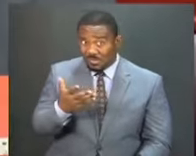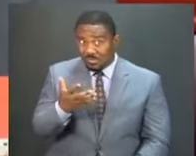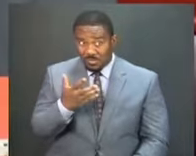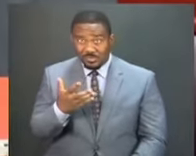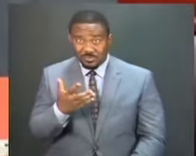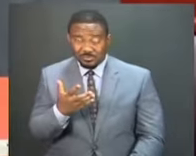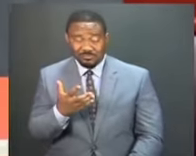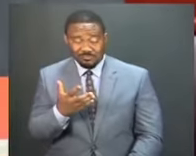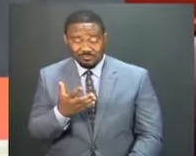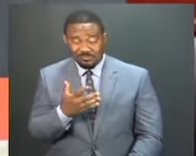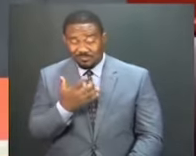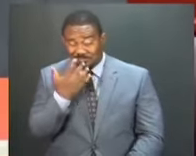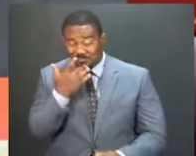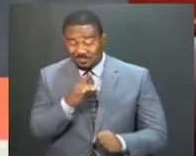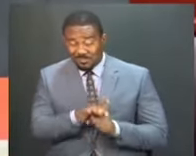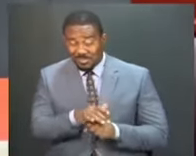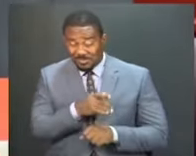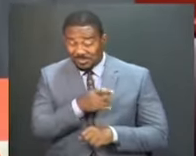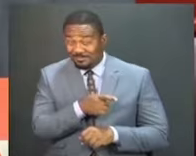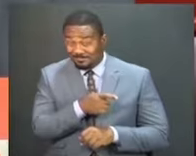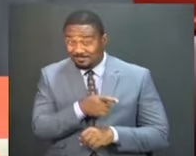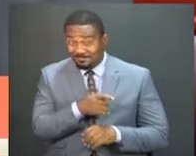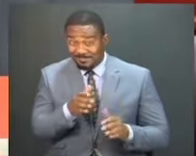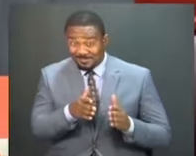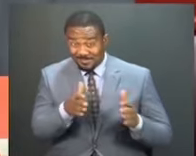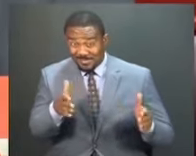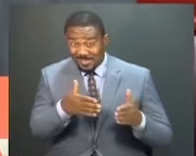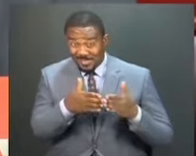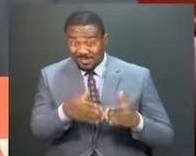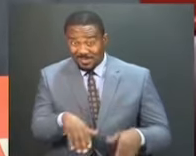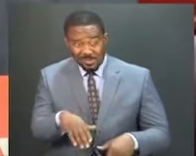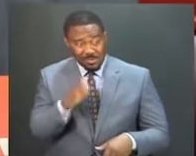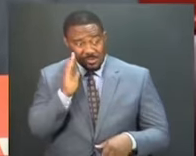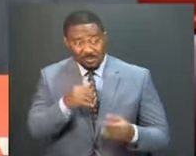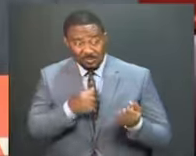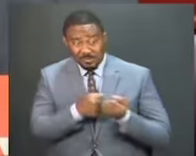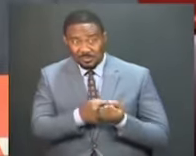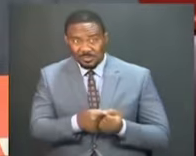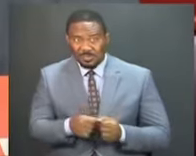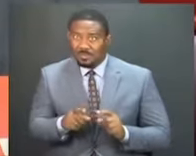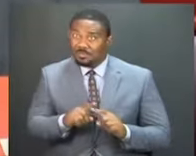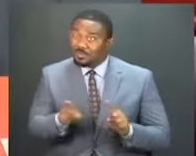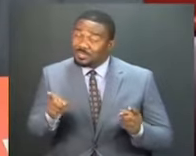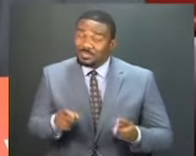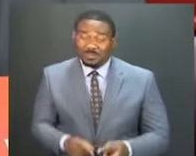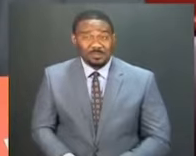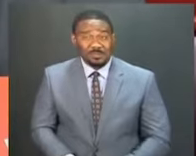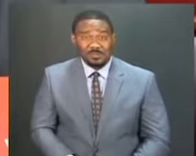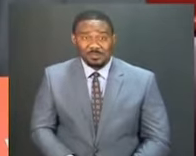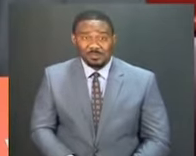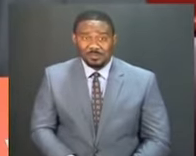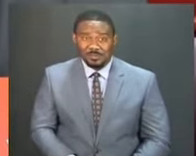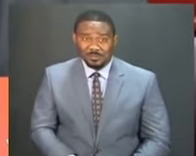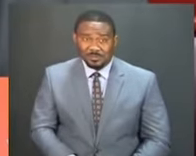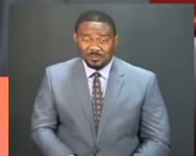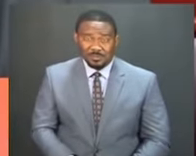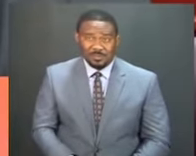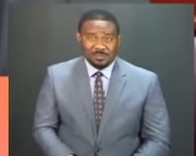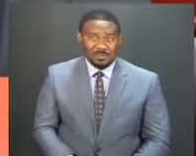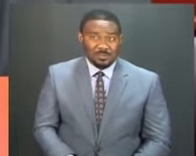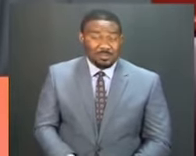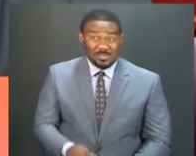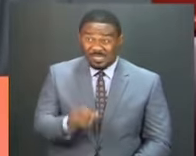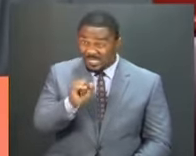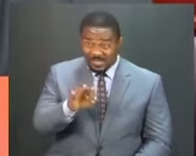cooperation. But we will not compromise on the ministers coming to this